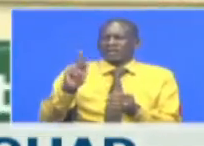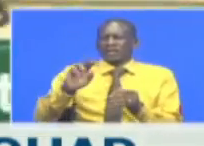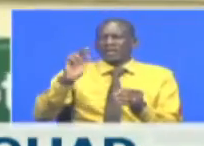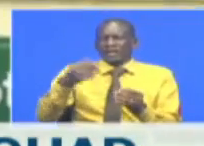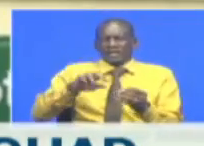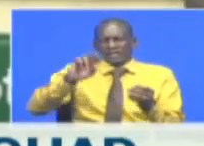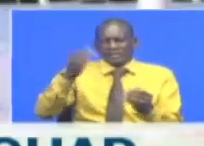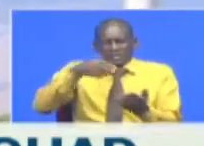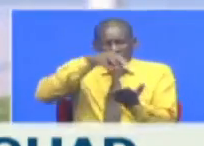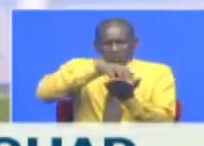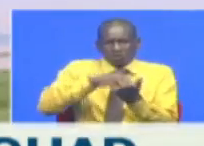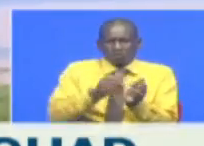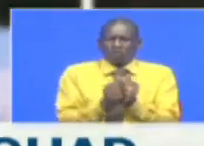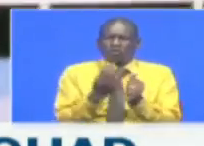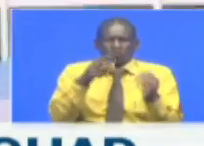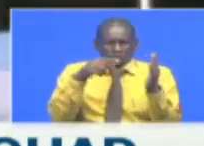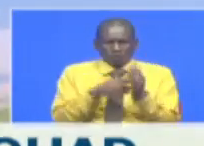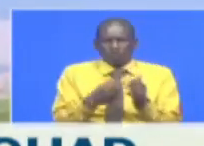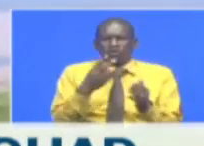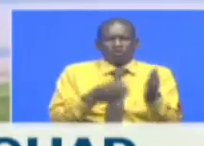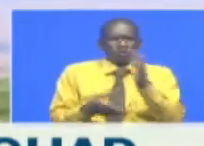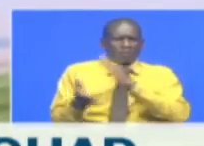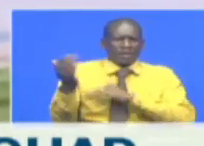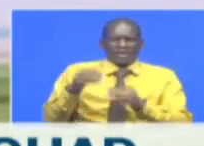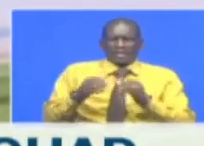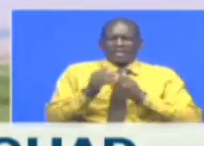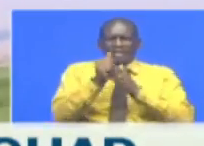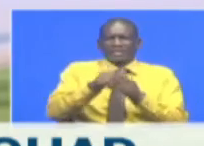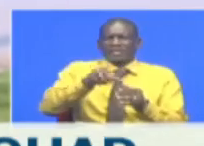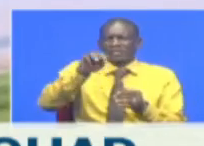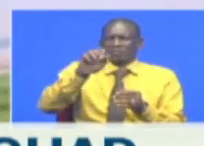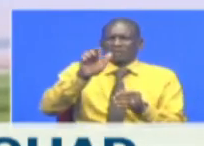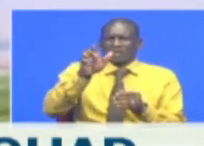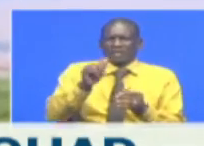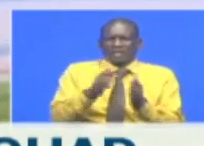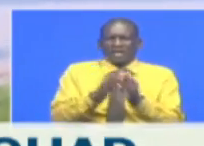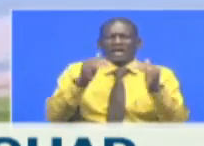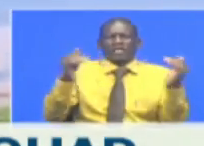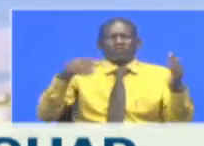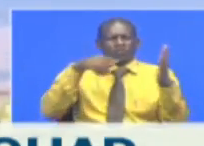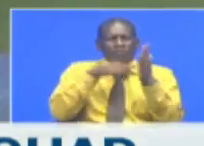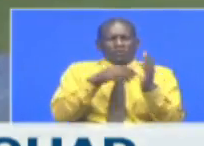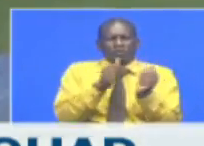standings on 2 points, 2 behind leaders Mali and equal on points with Uganda.